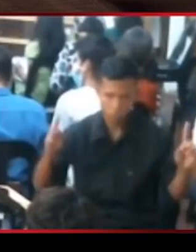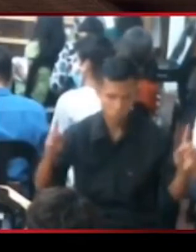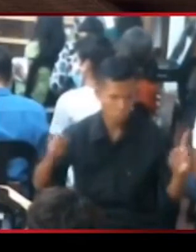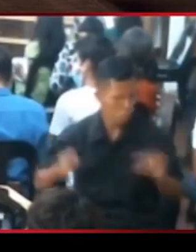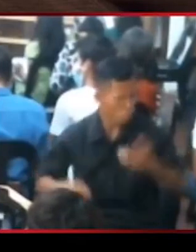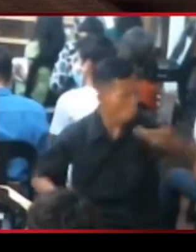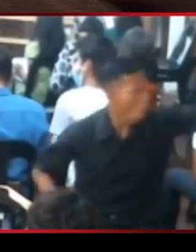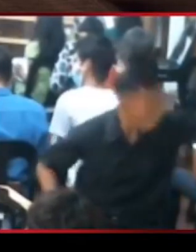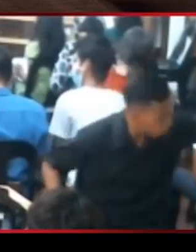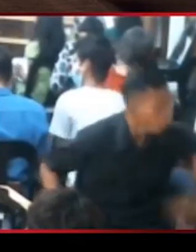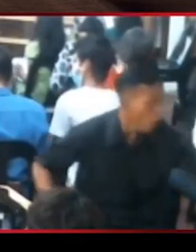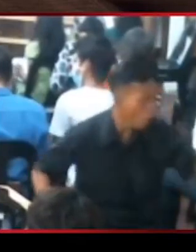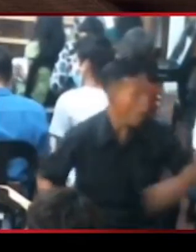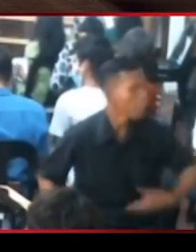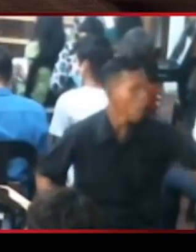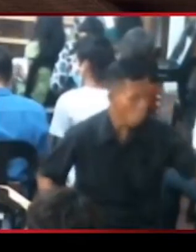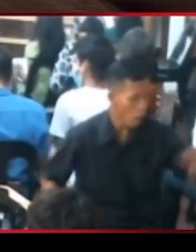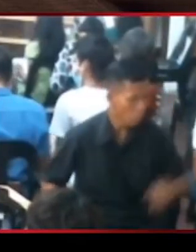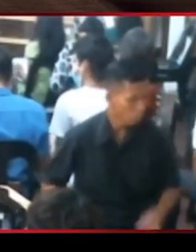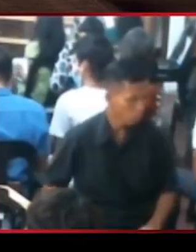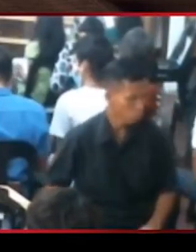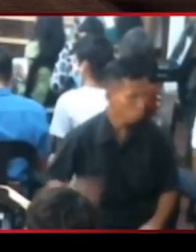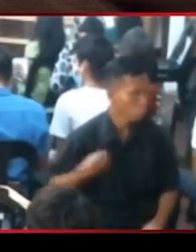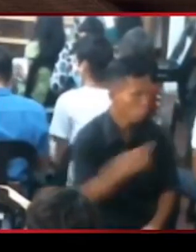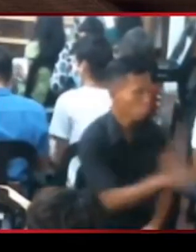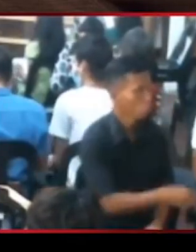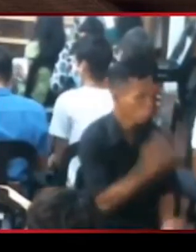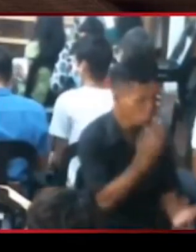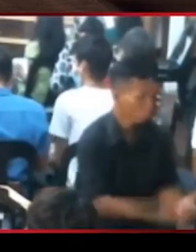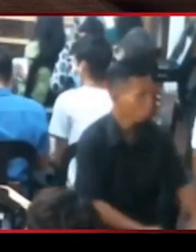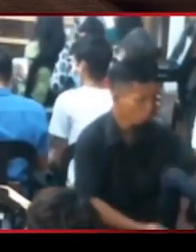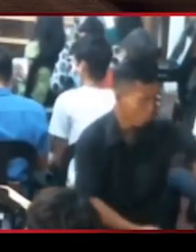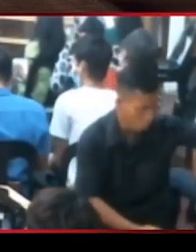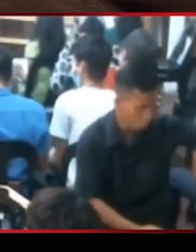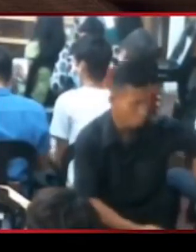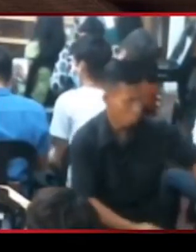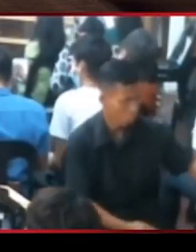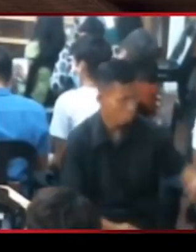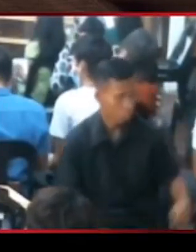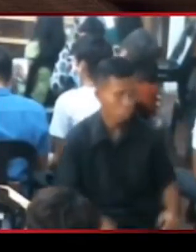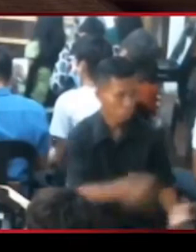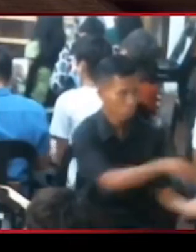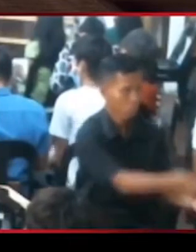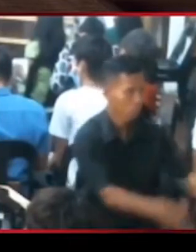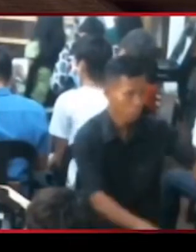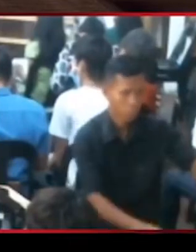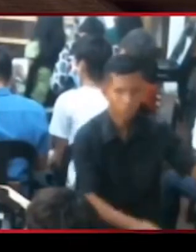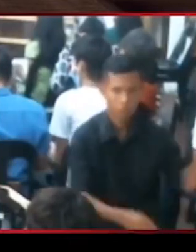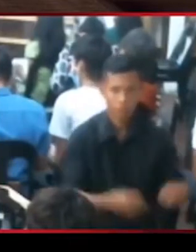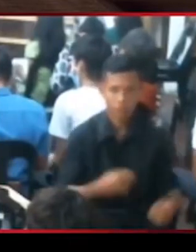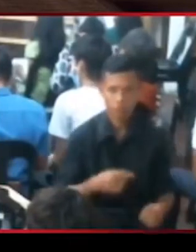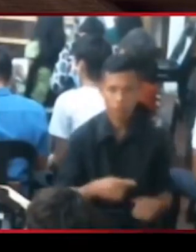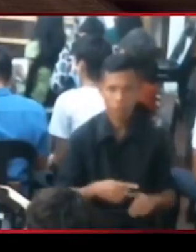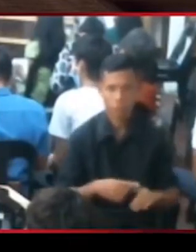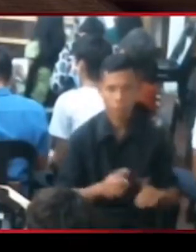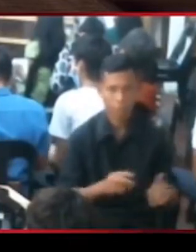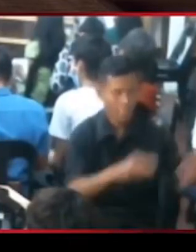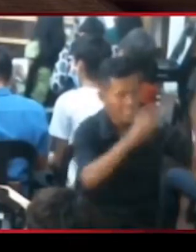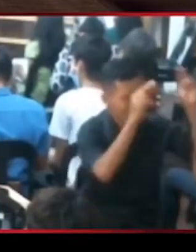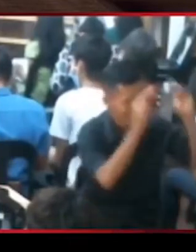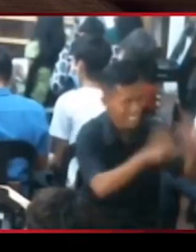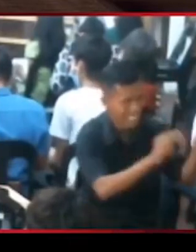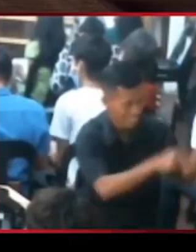depart in peace, be ye warmed and filled, notwithstanding you give them not those things which are